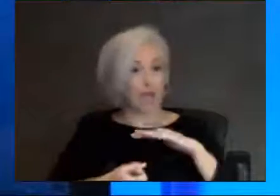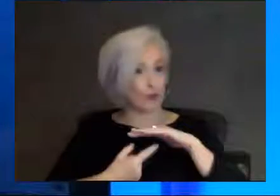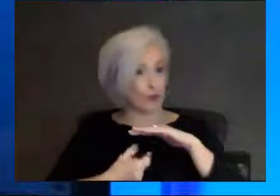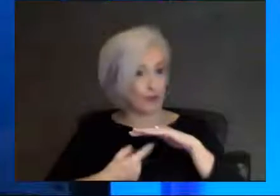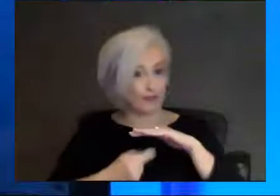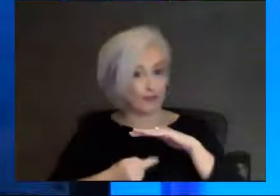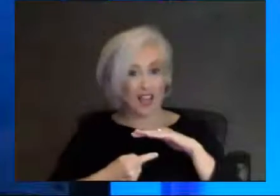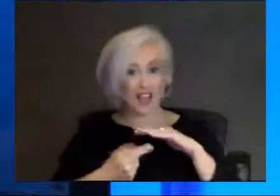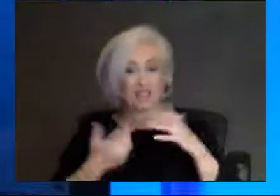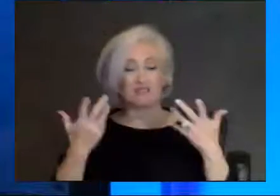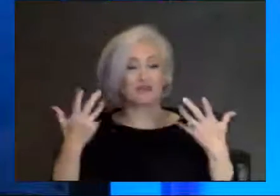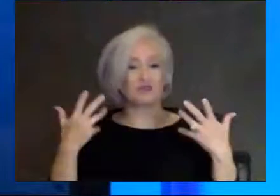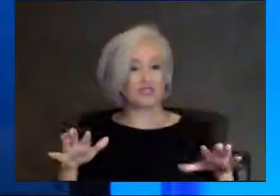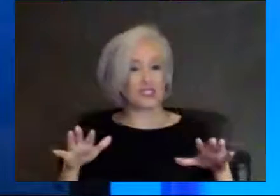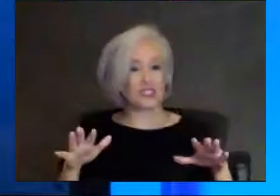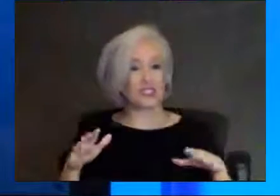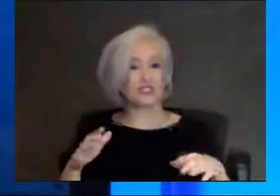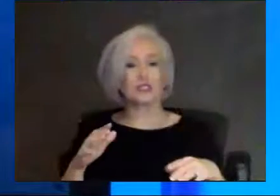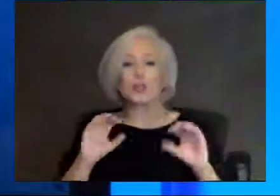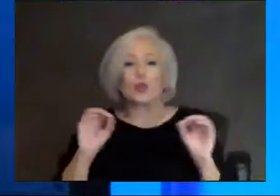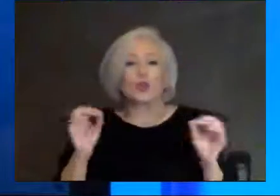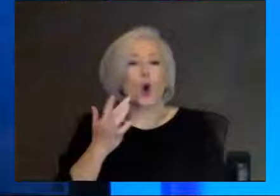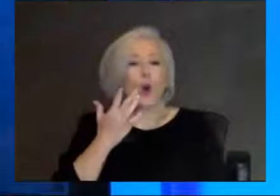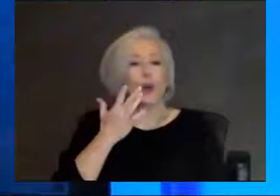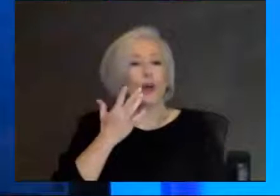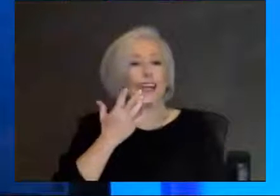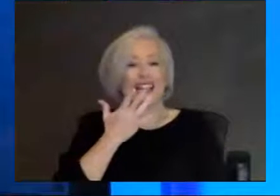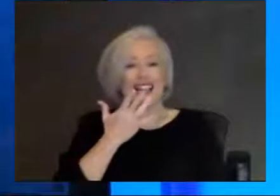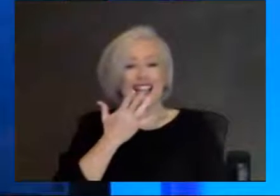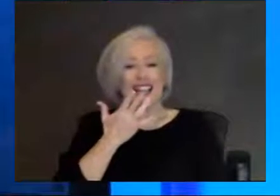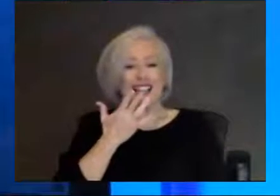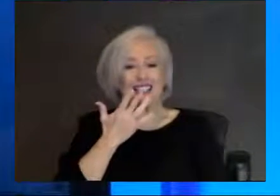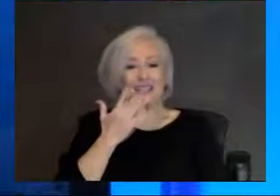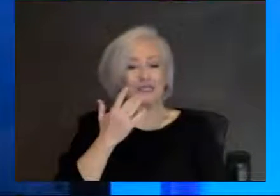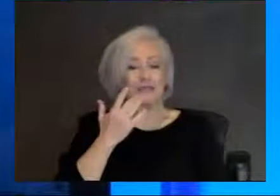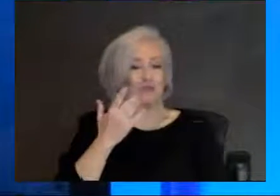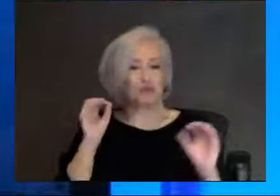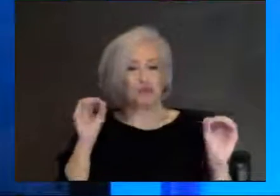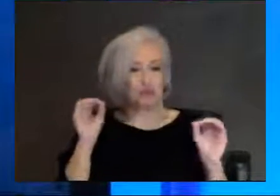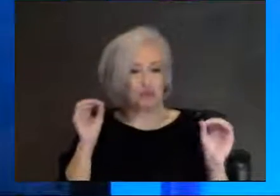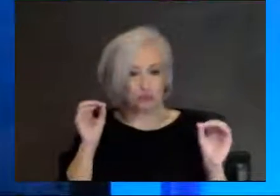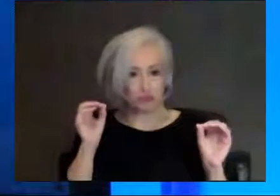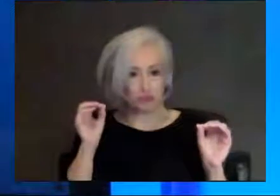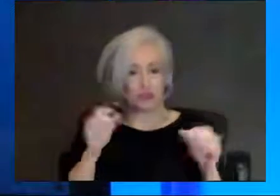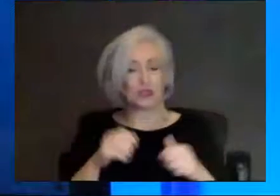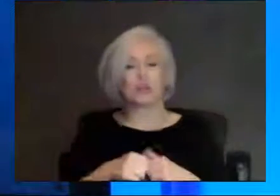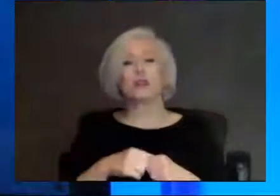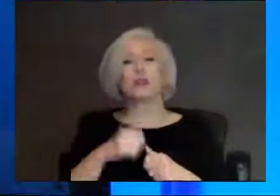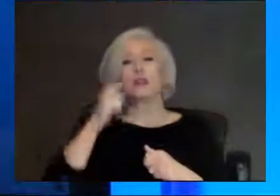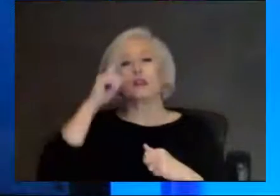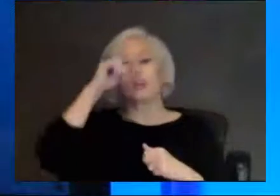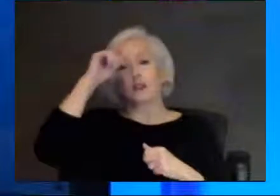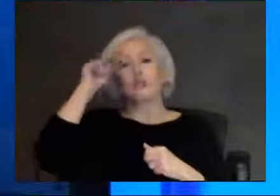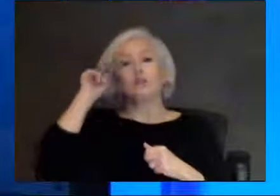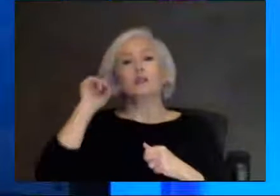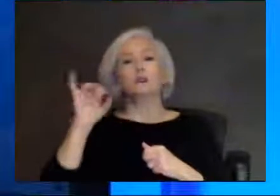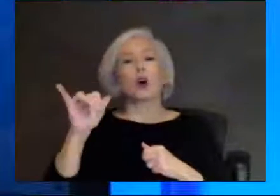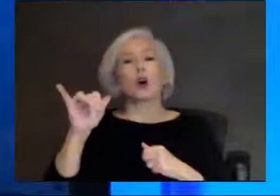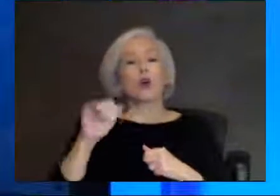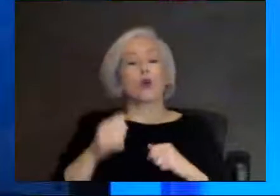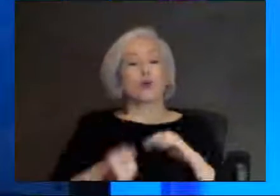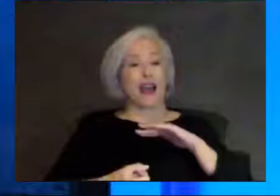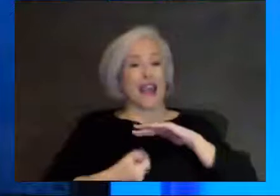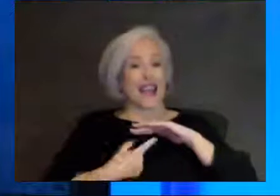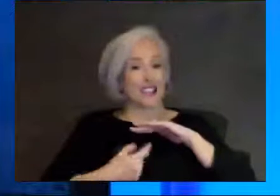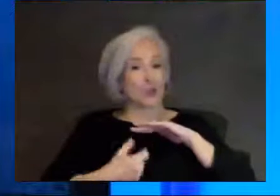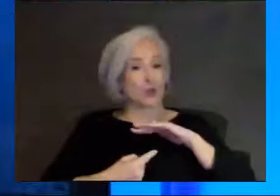have taste in your mouth anymore, right? It's temporary phenomenon again. So I think not acid reflux just cannot be one indicator of